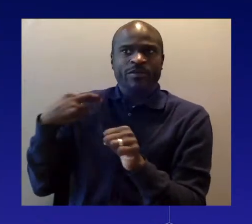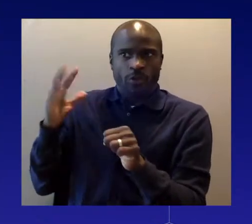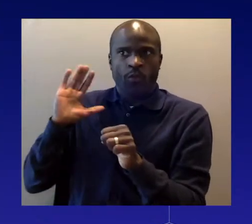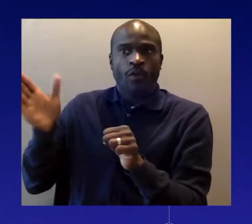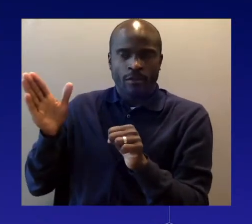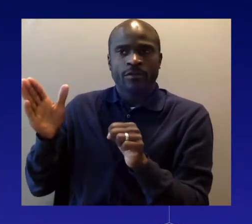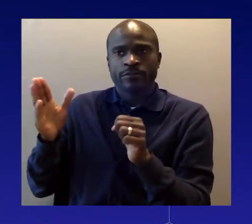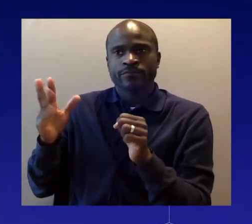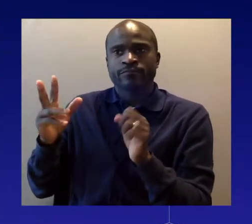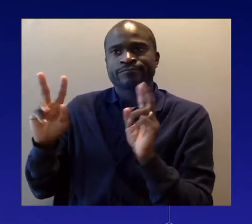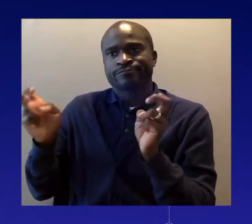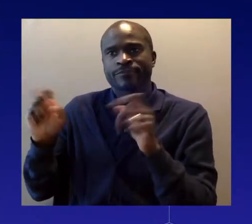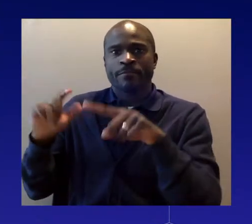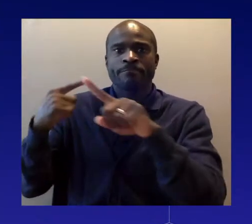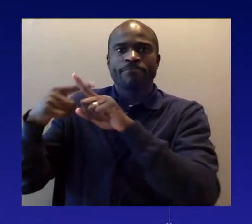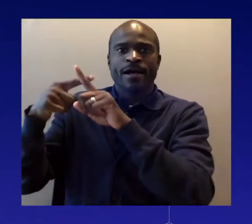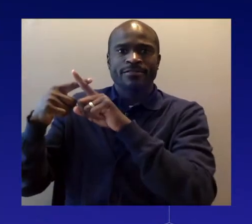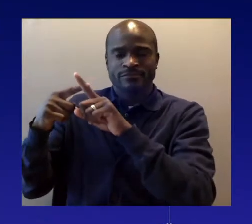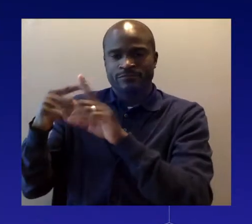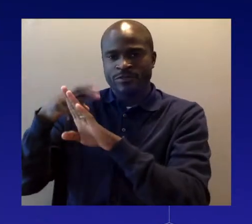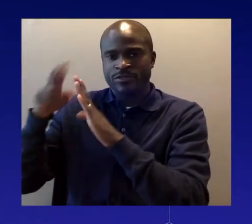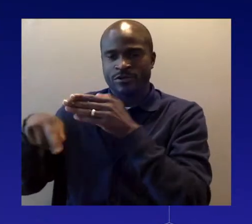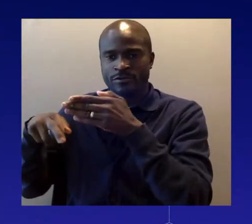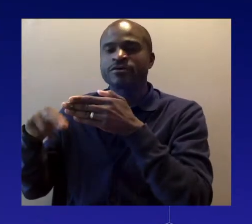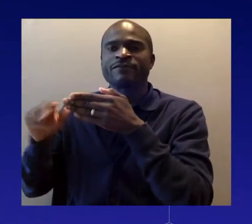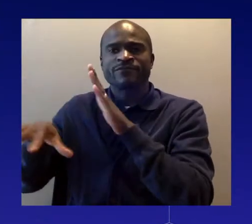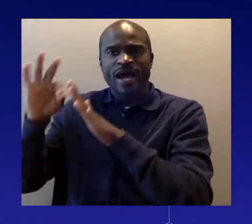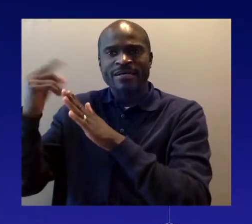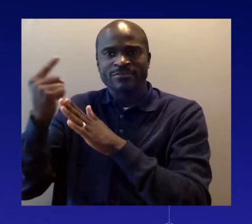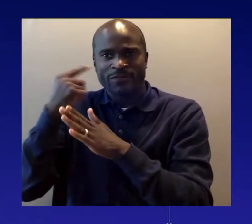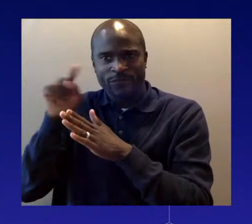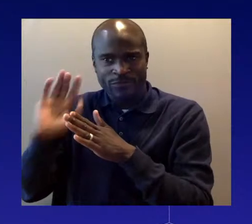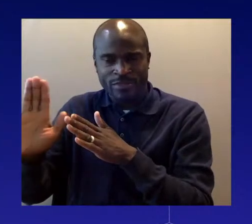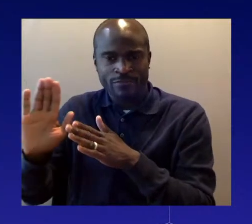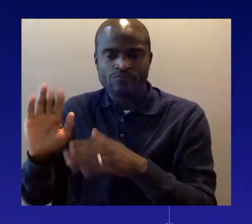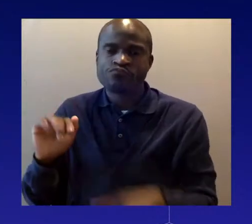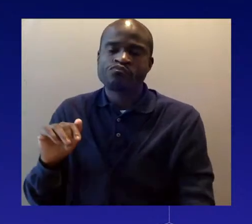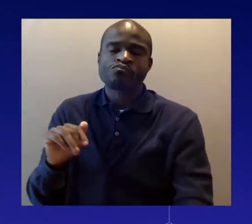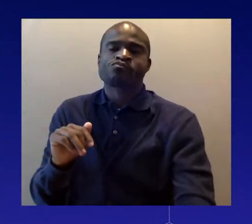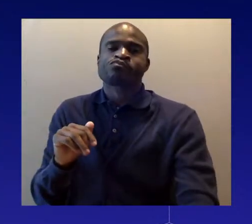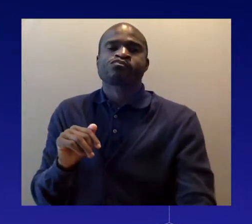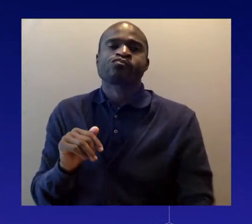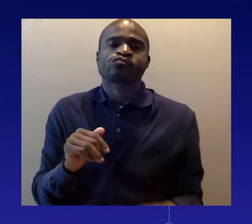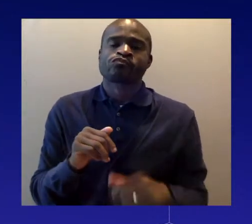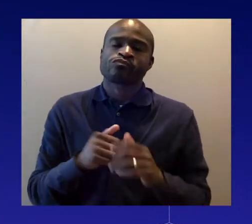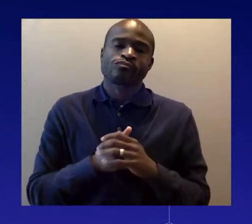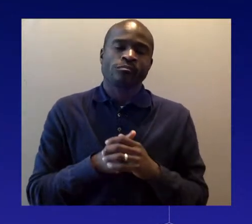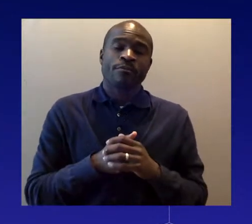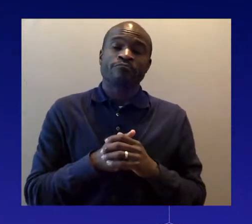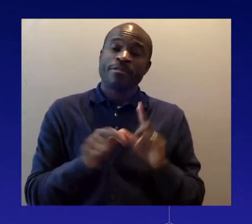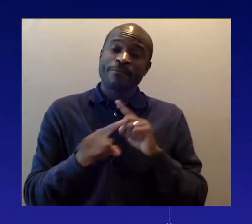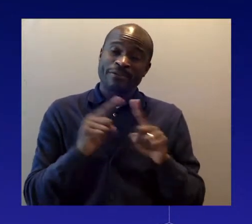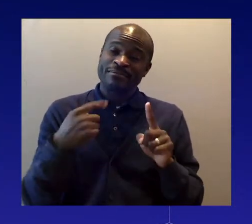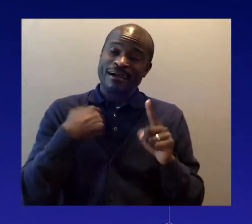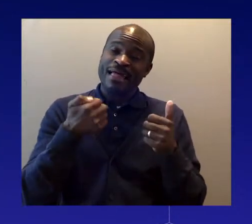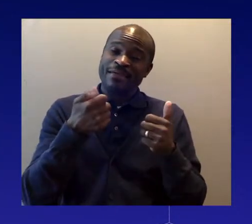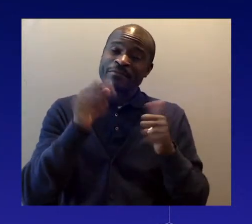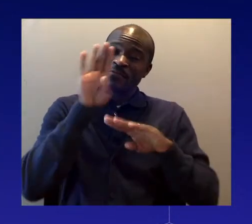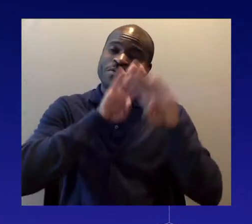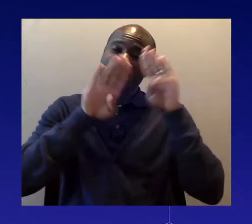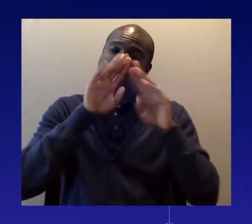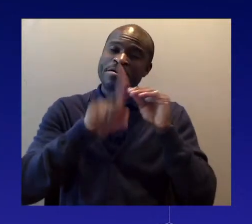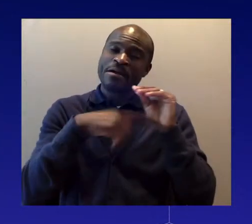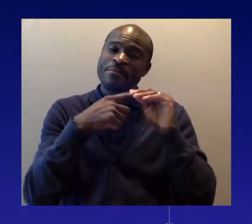screening test. But I worry about AI because obviously it has been, many of the machine learning models have been built with very little